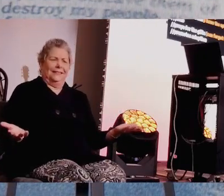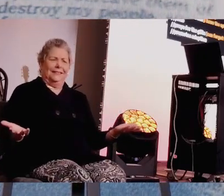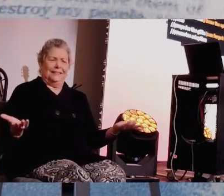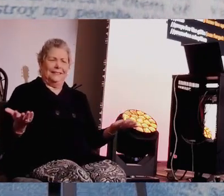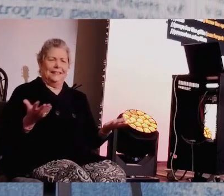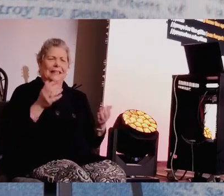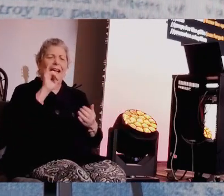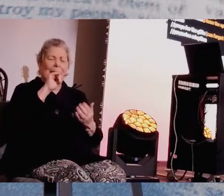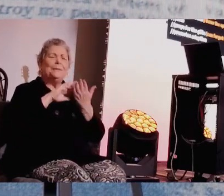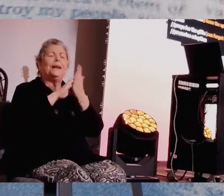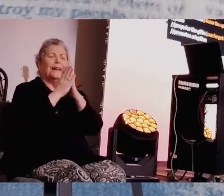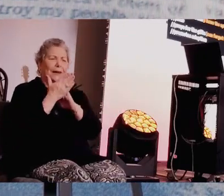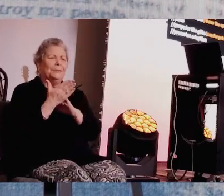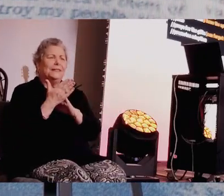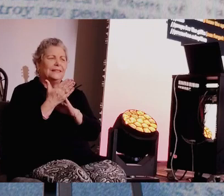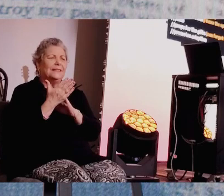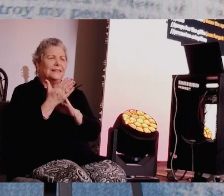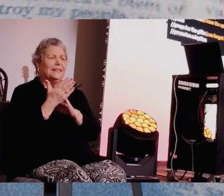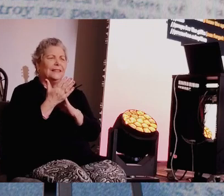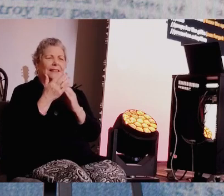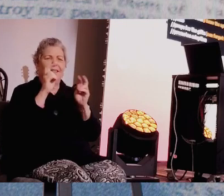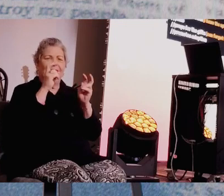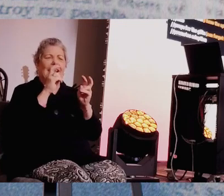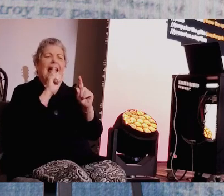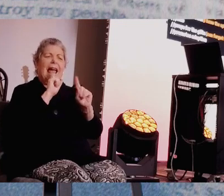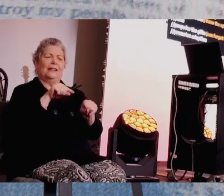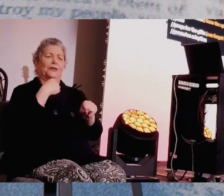You see, it becomes this answer we're looking for as a